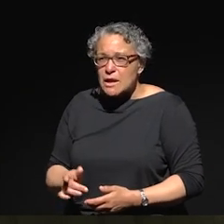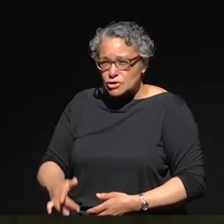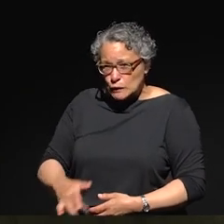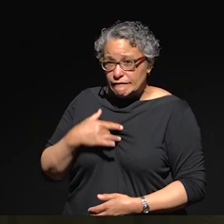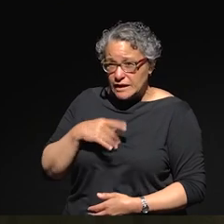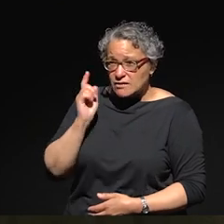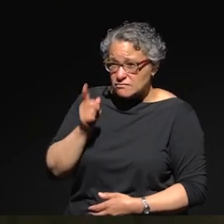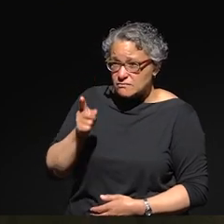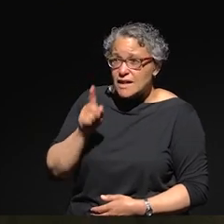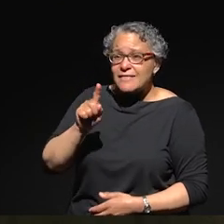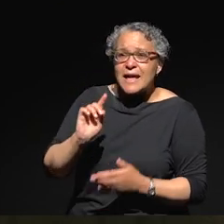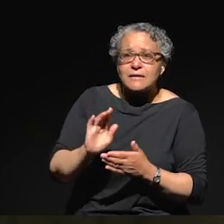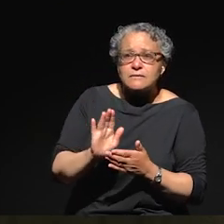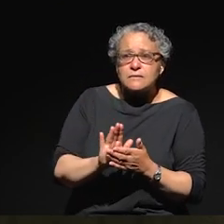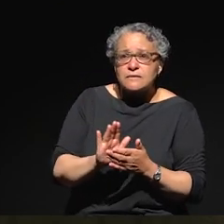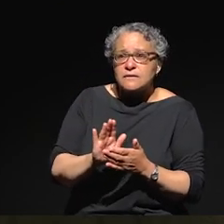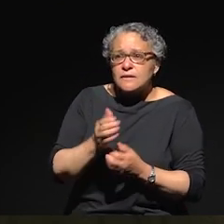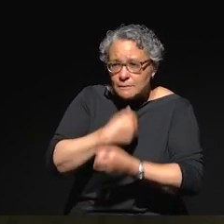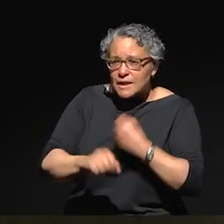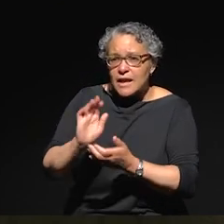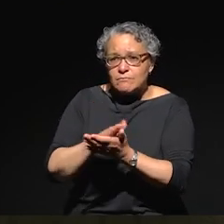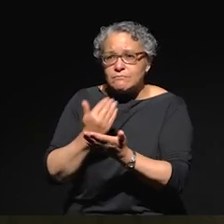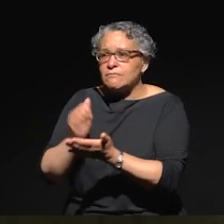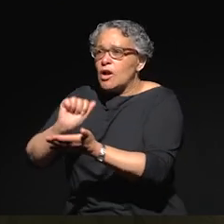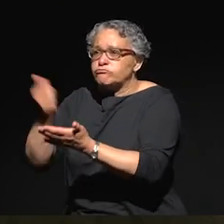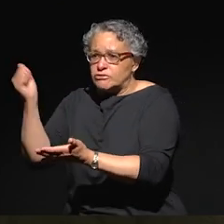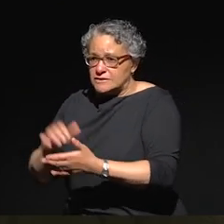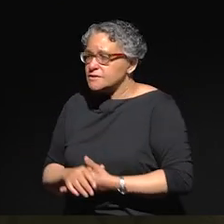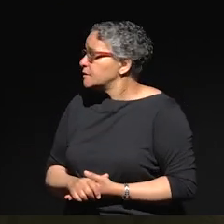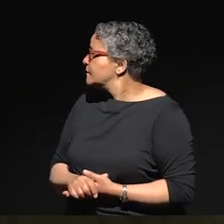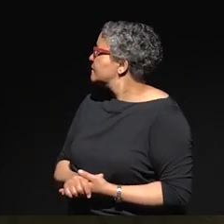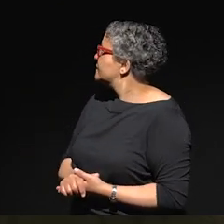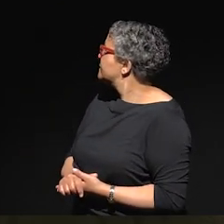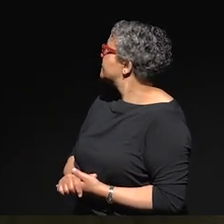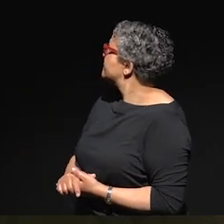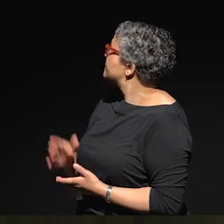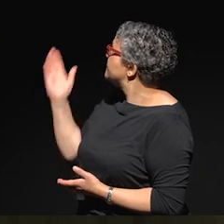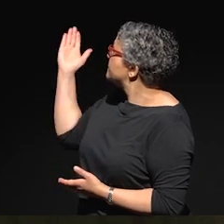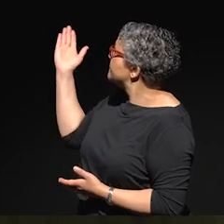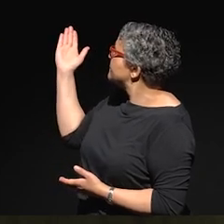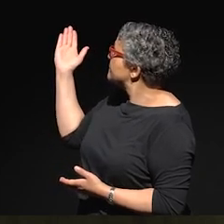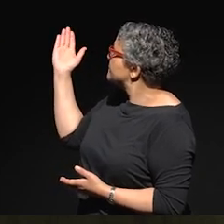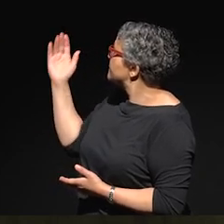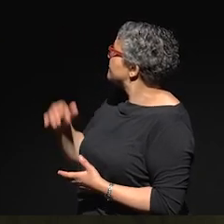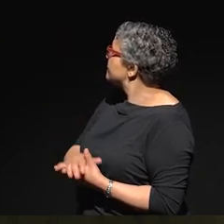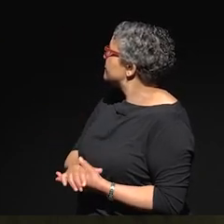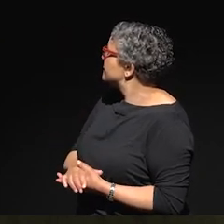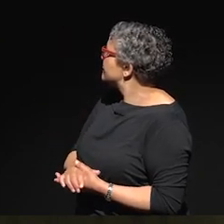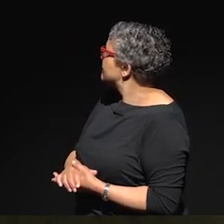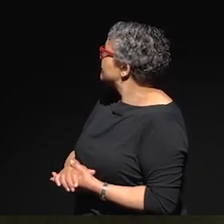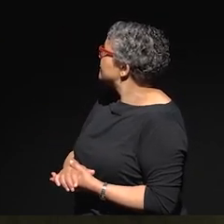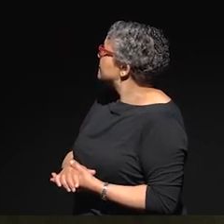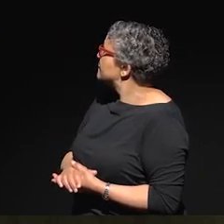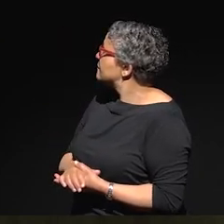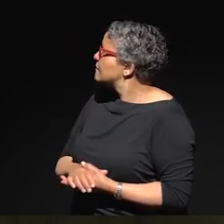then turned into a print with a story from the Aeneid. You can see that this part of it here is from this. But I don't think that